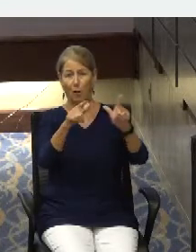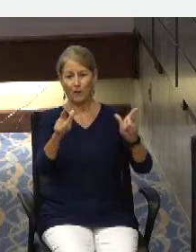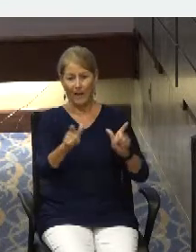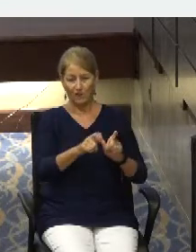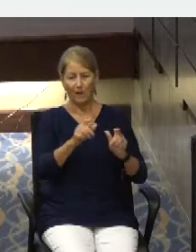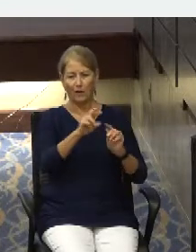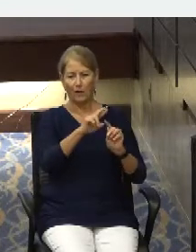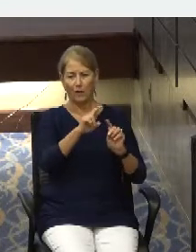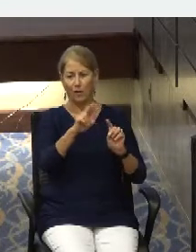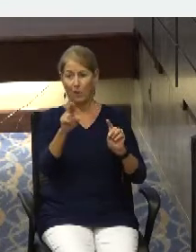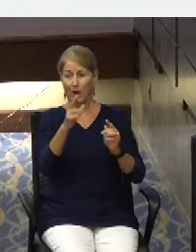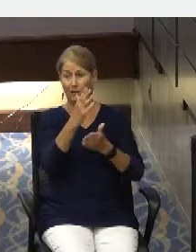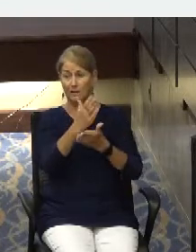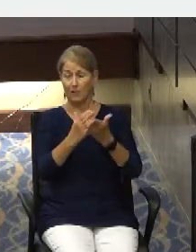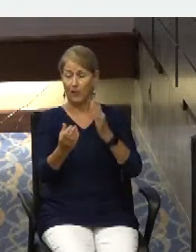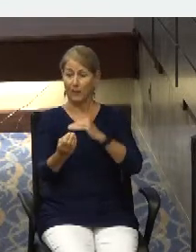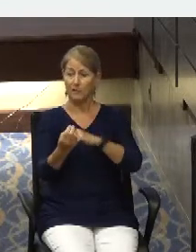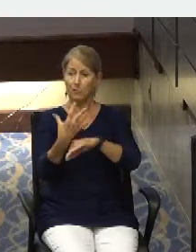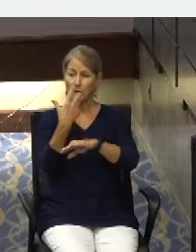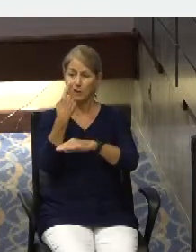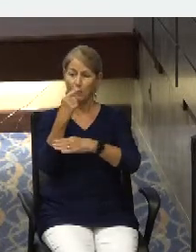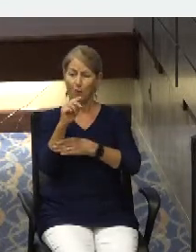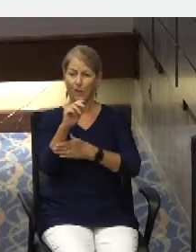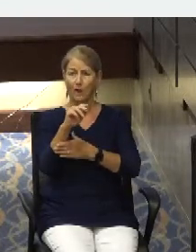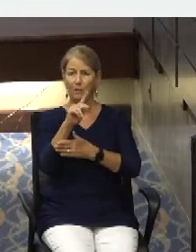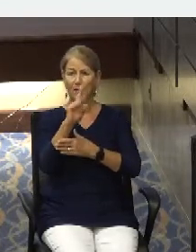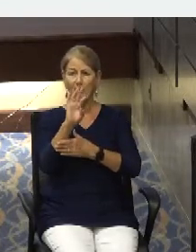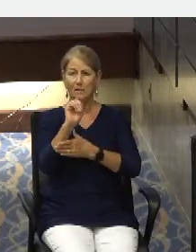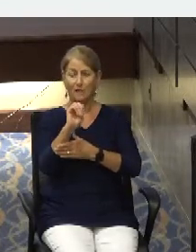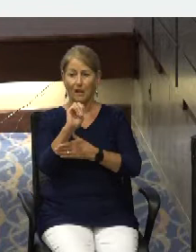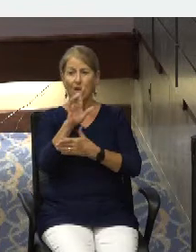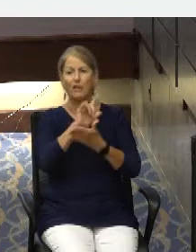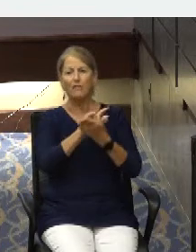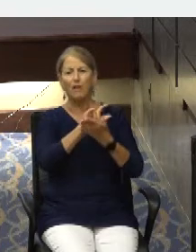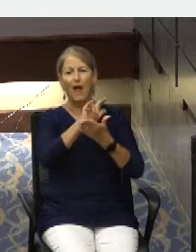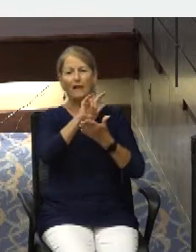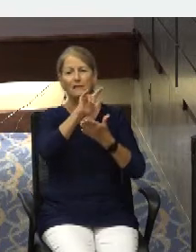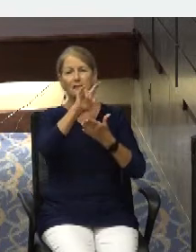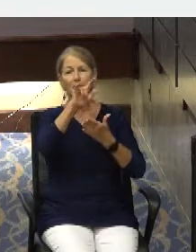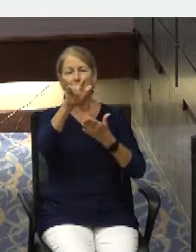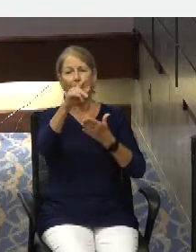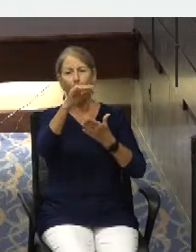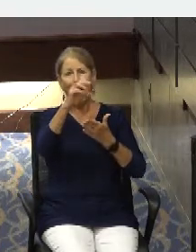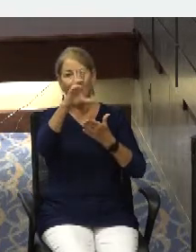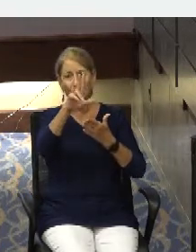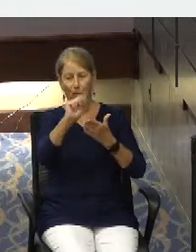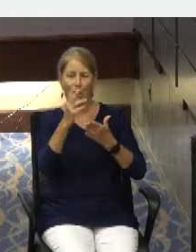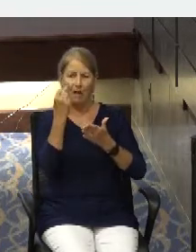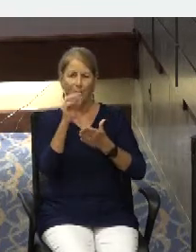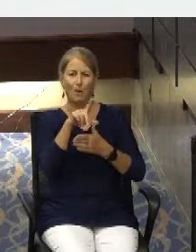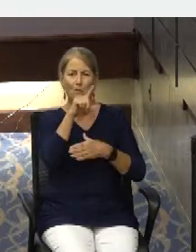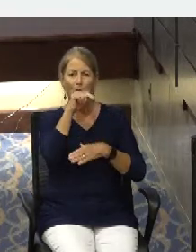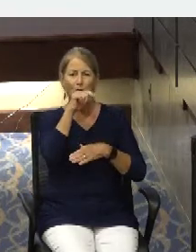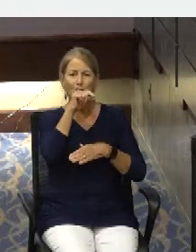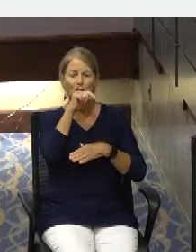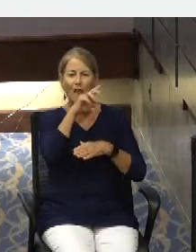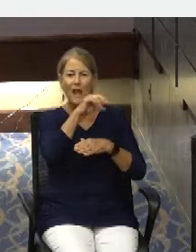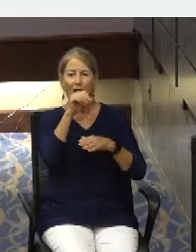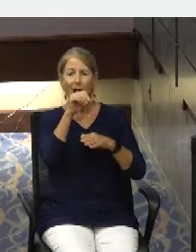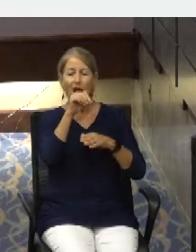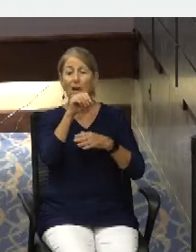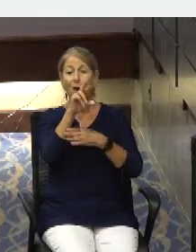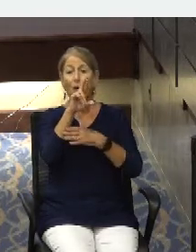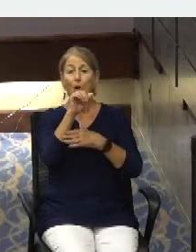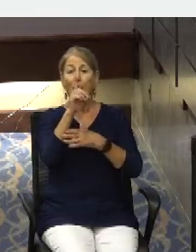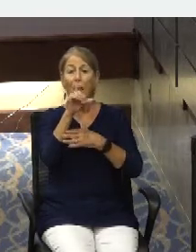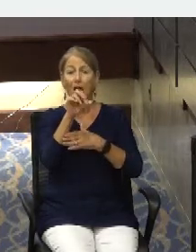the inspiration for the piece, which is the flight patterns of birds and also radar imagery.